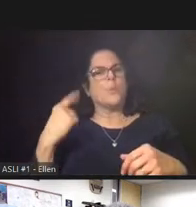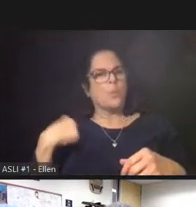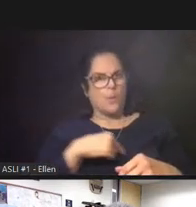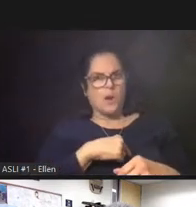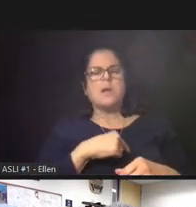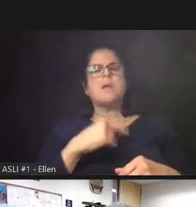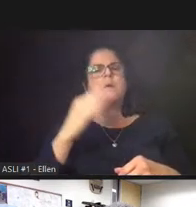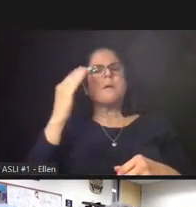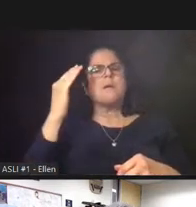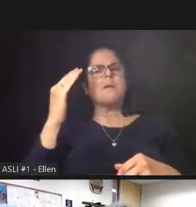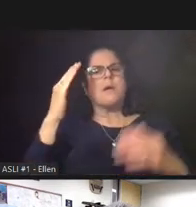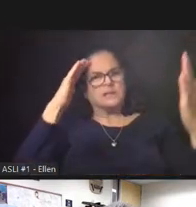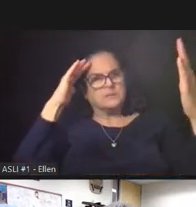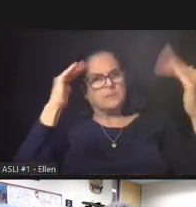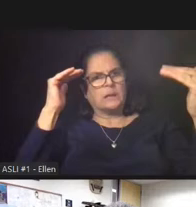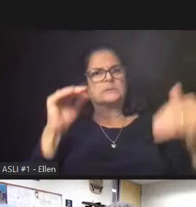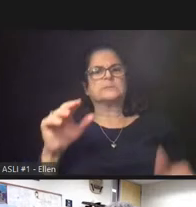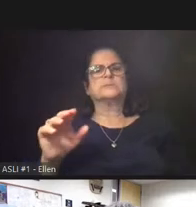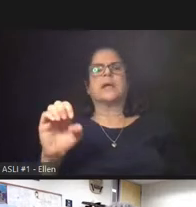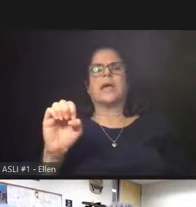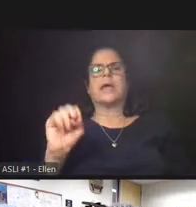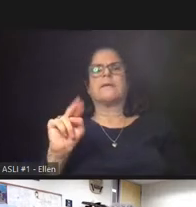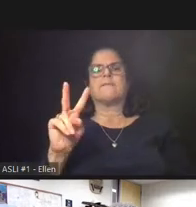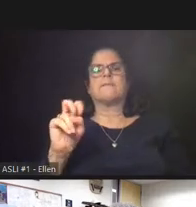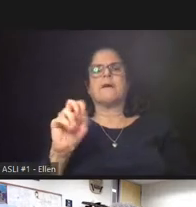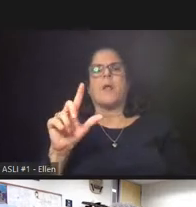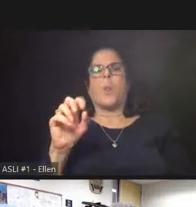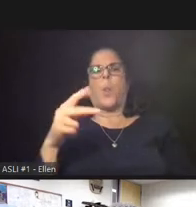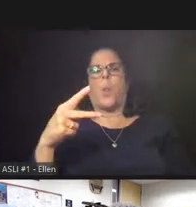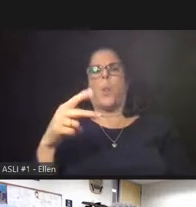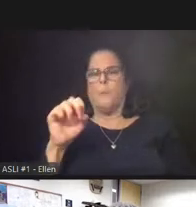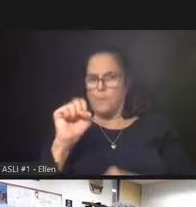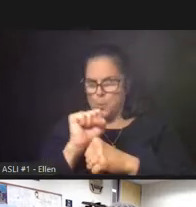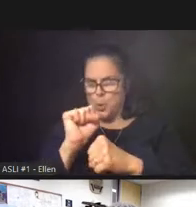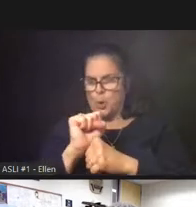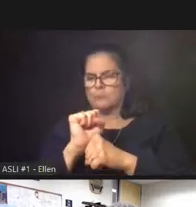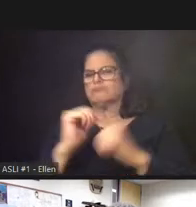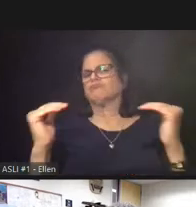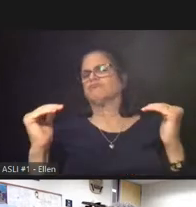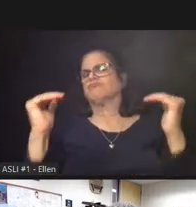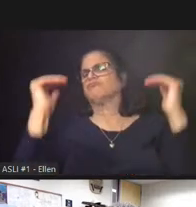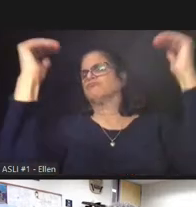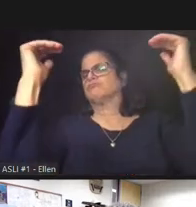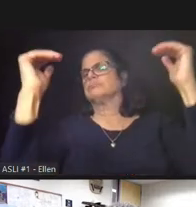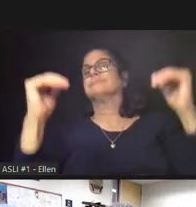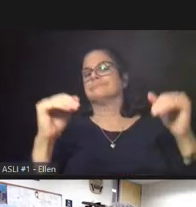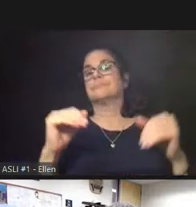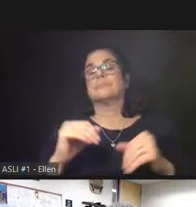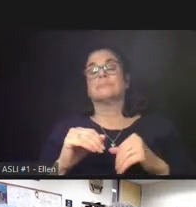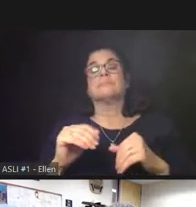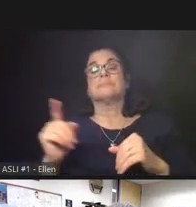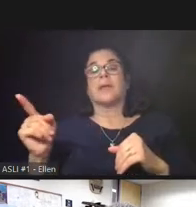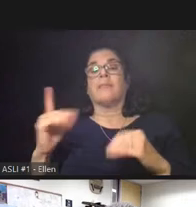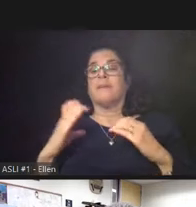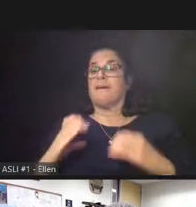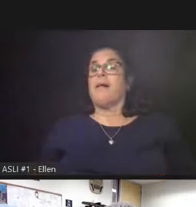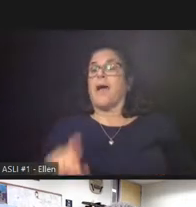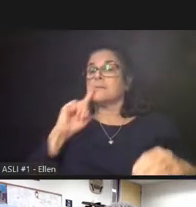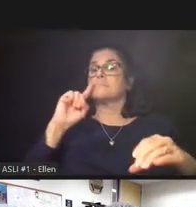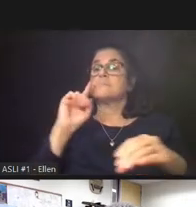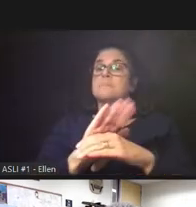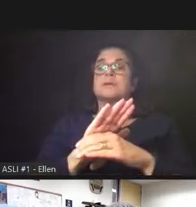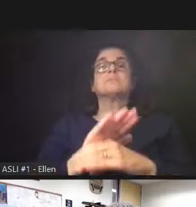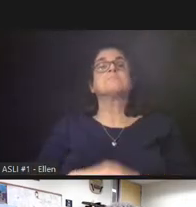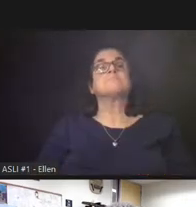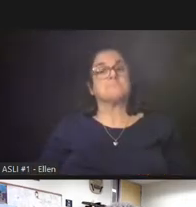to set a higher DB goal on this project, and the prime committed to 25.71%, and